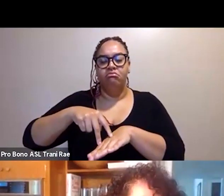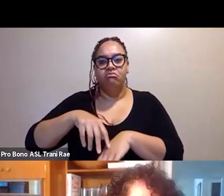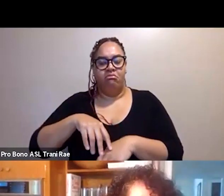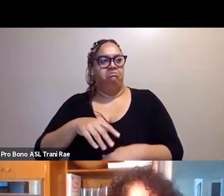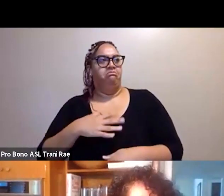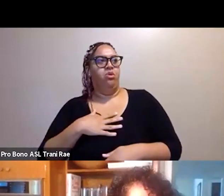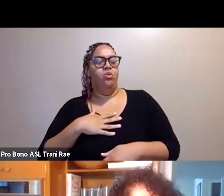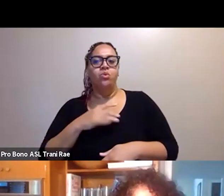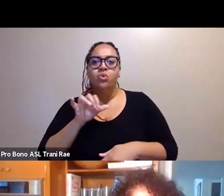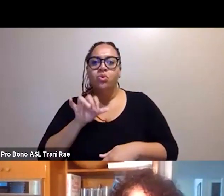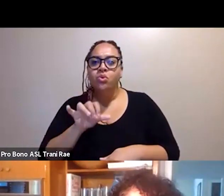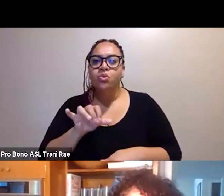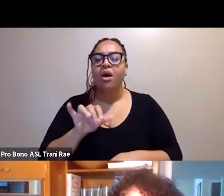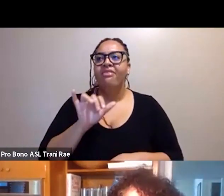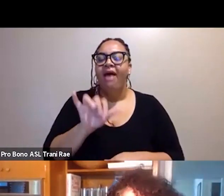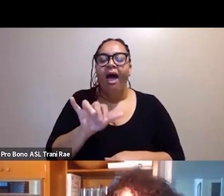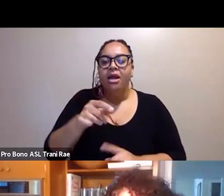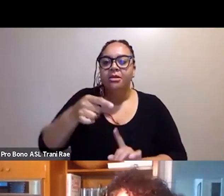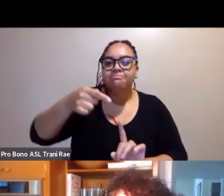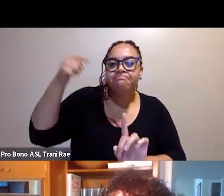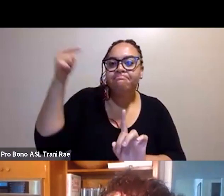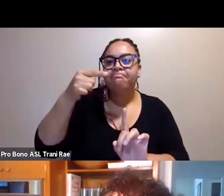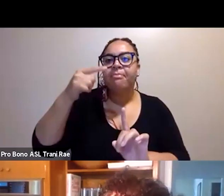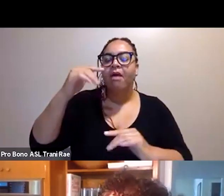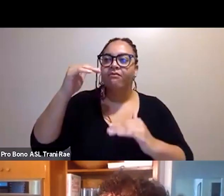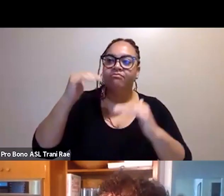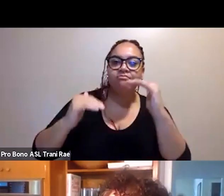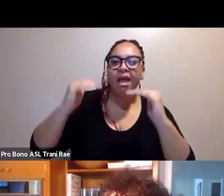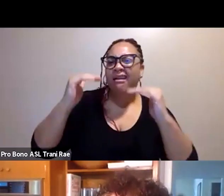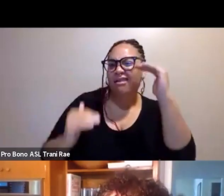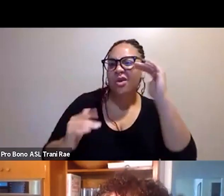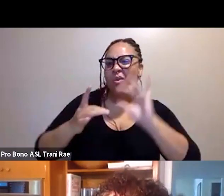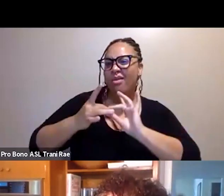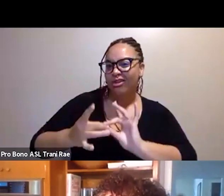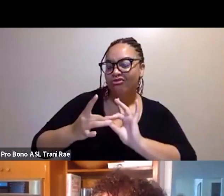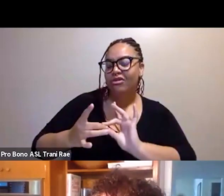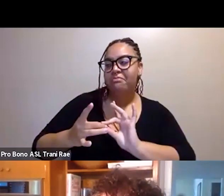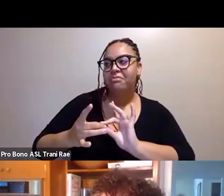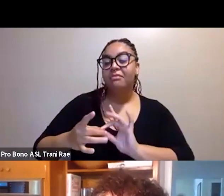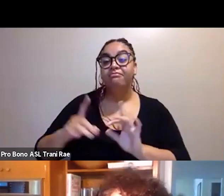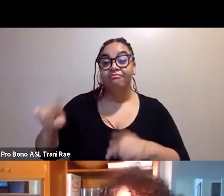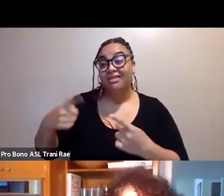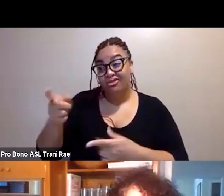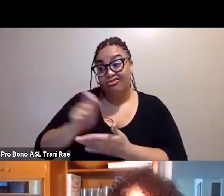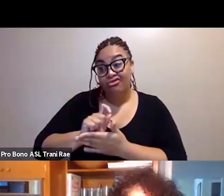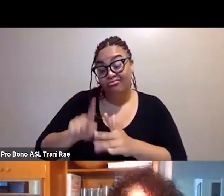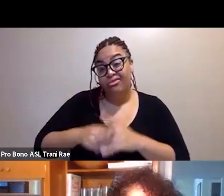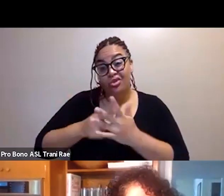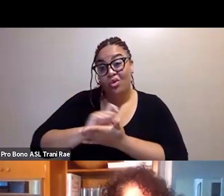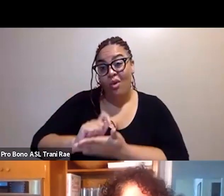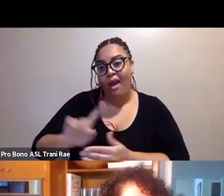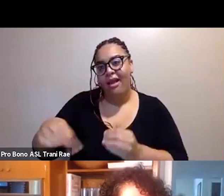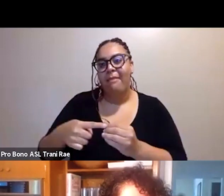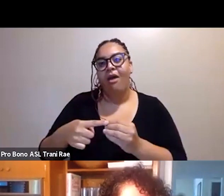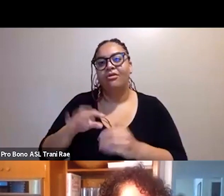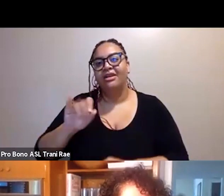of the unequal social relationship Frannie has been fighting since she started to write about fat acceptance and liberation,